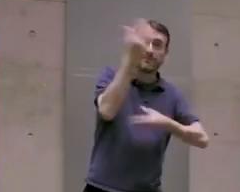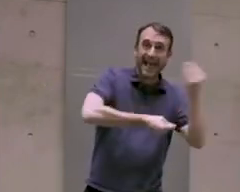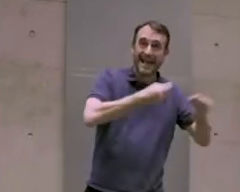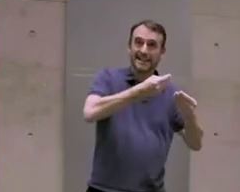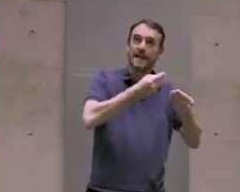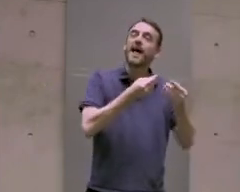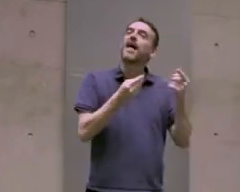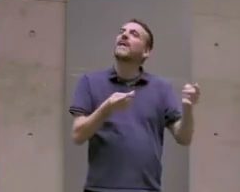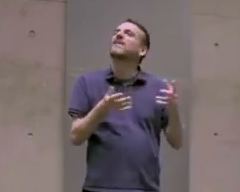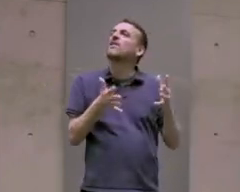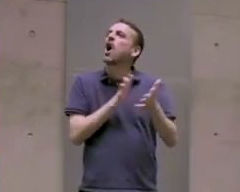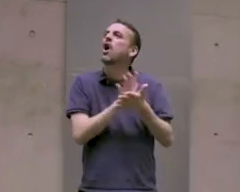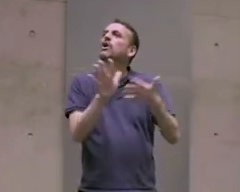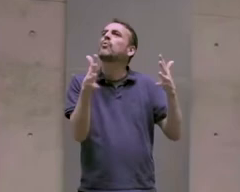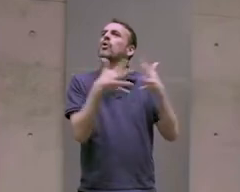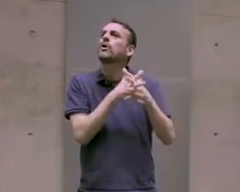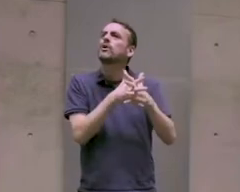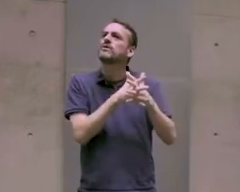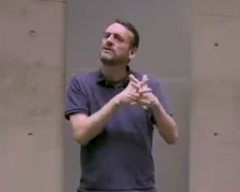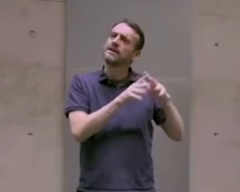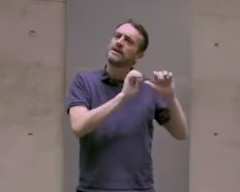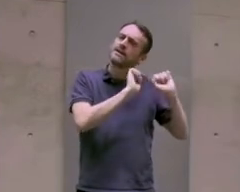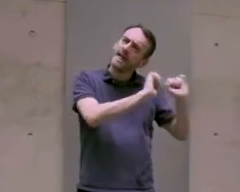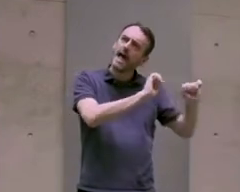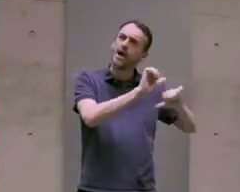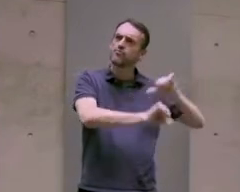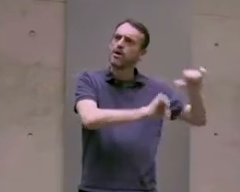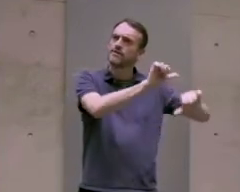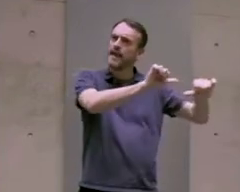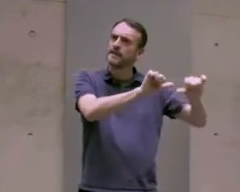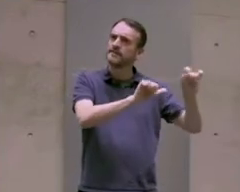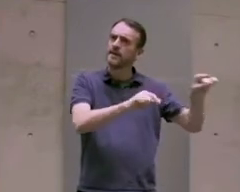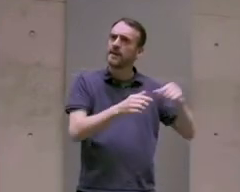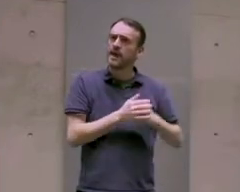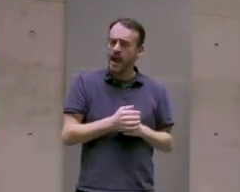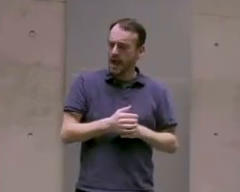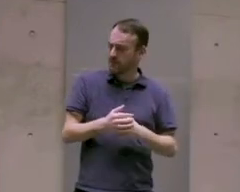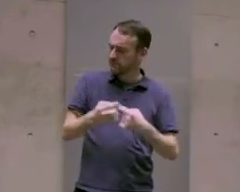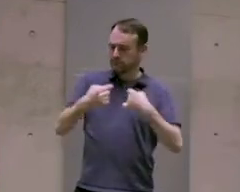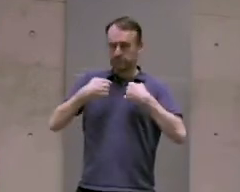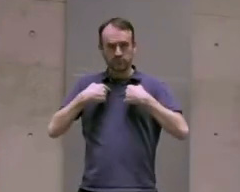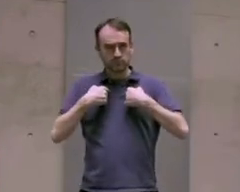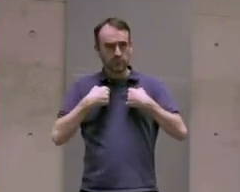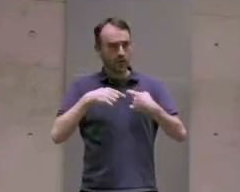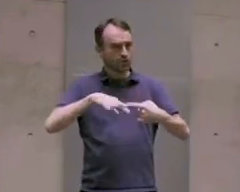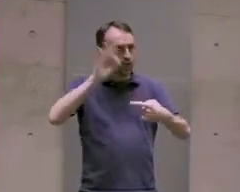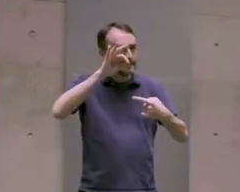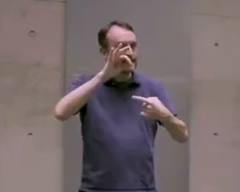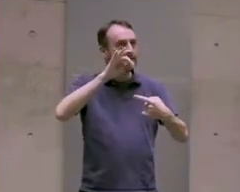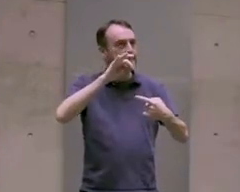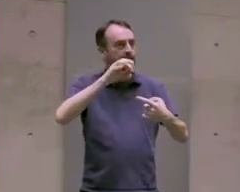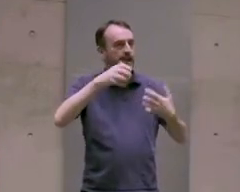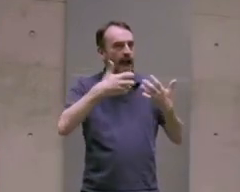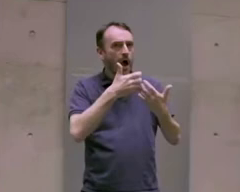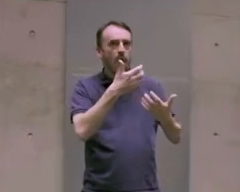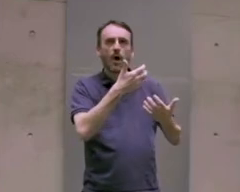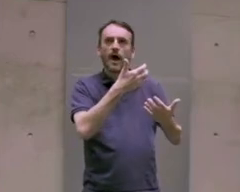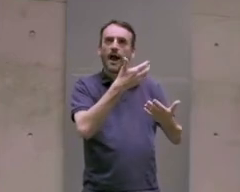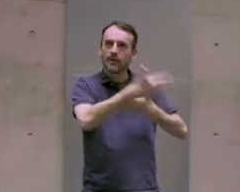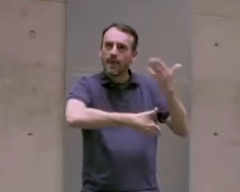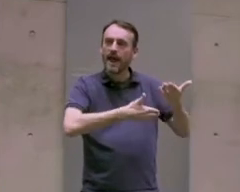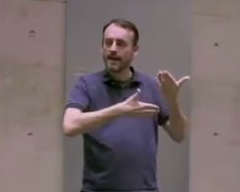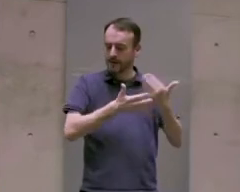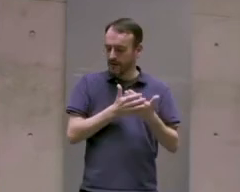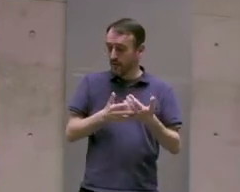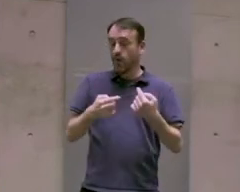working within Hollywood, is kind of justifying yourself and your choices. And I think it's a good thing. It definitely makes you kind of